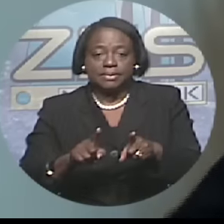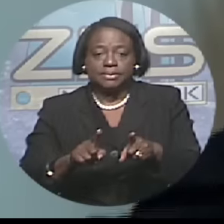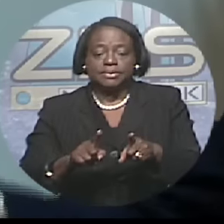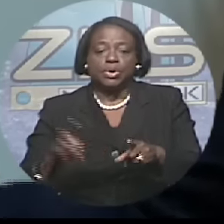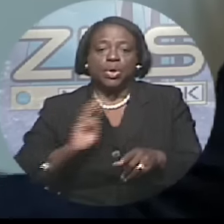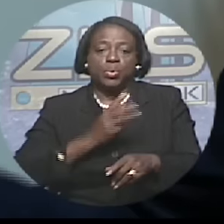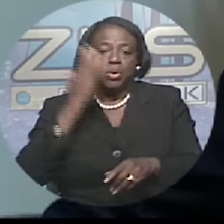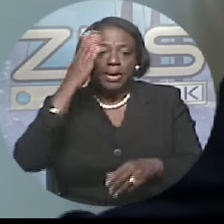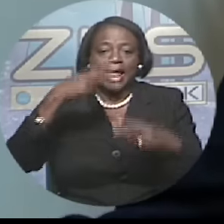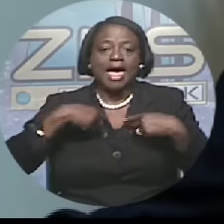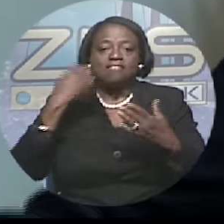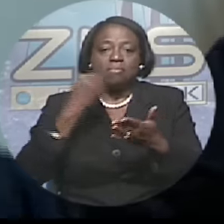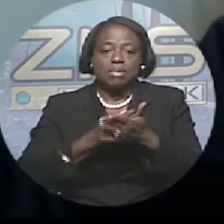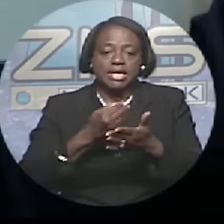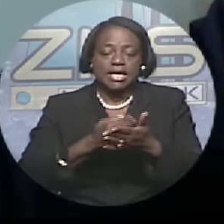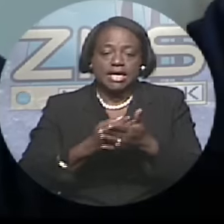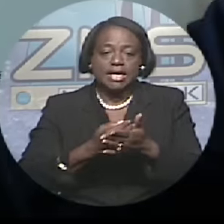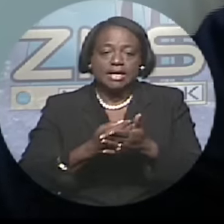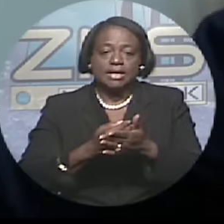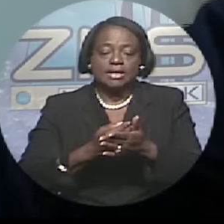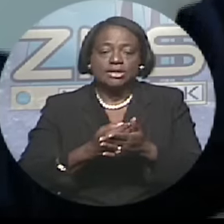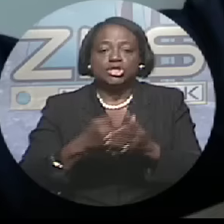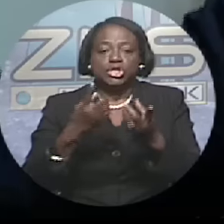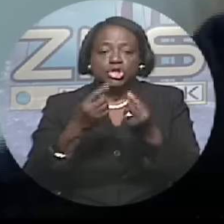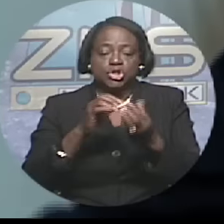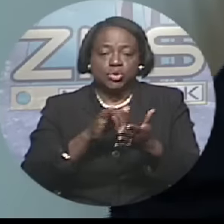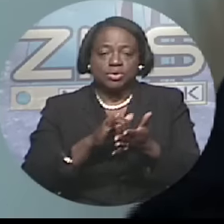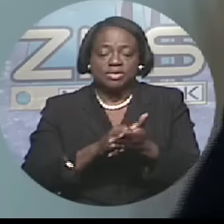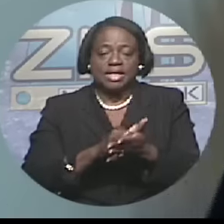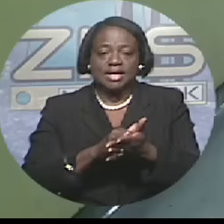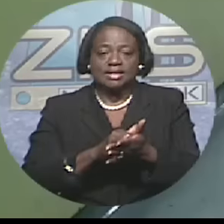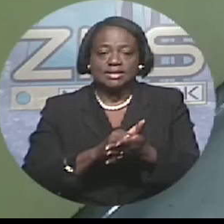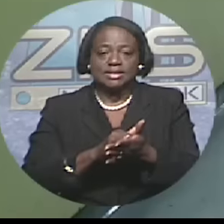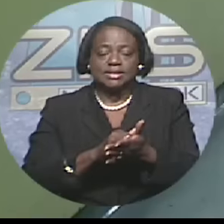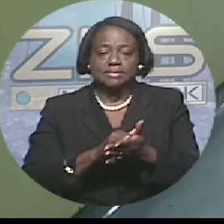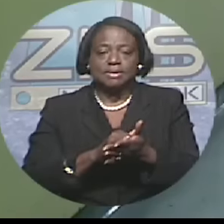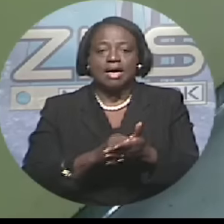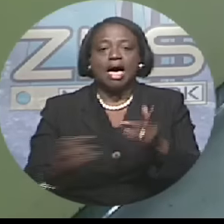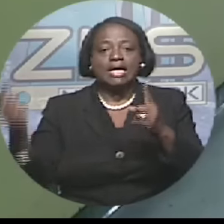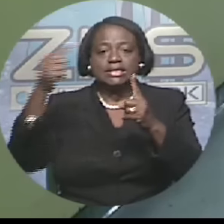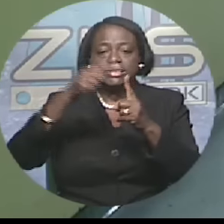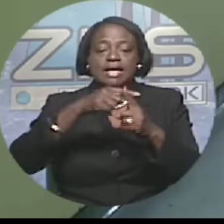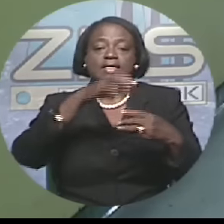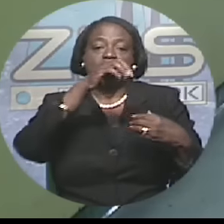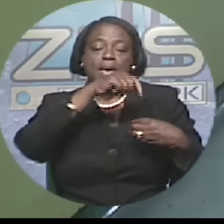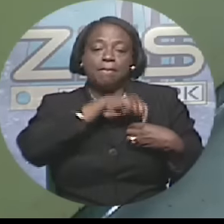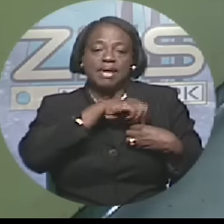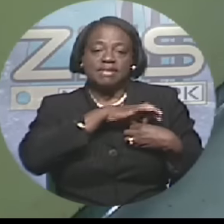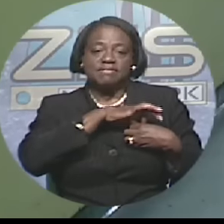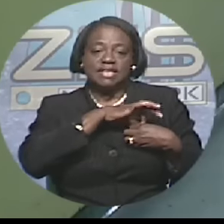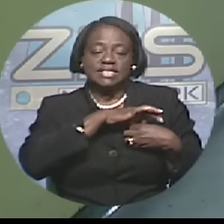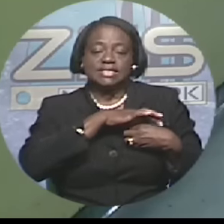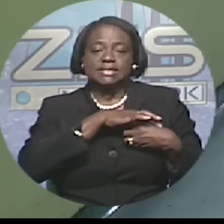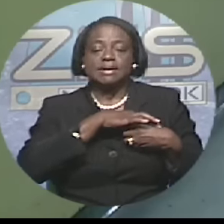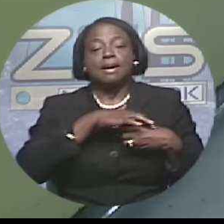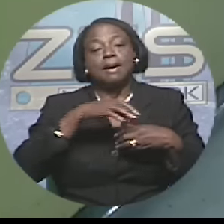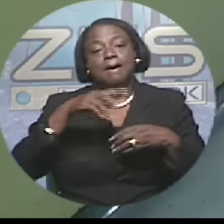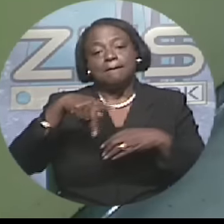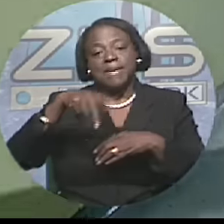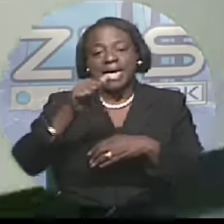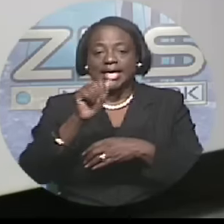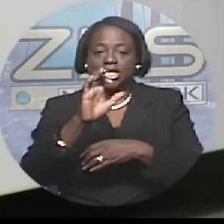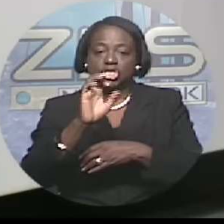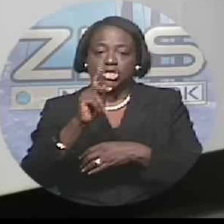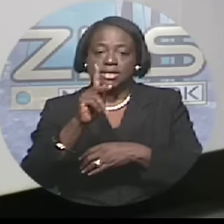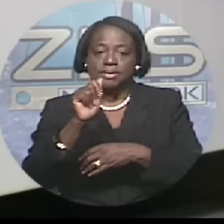that until such time as we have the benefits package implemented. Mr. Christie says the rollout will be done properly and effectively